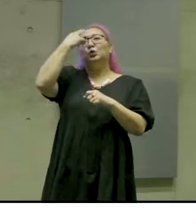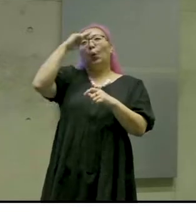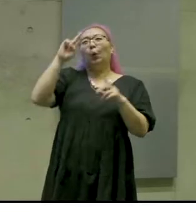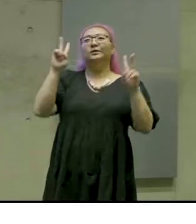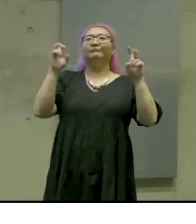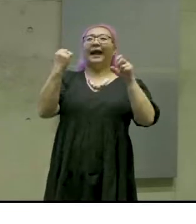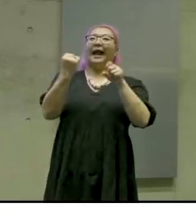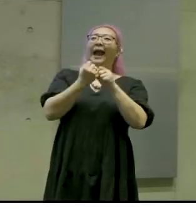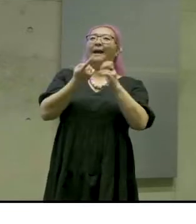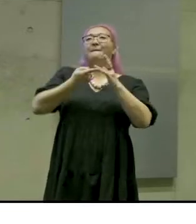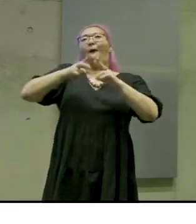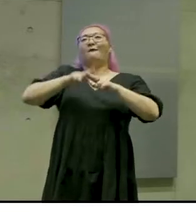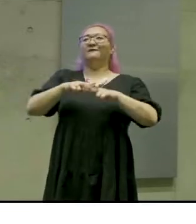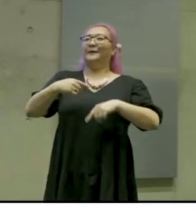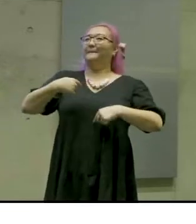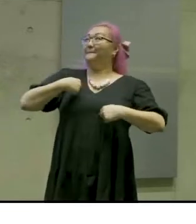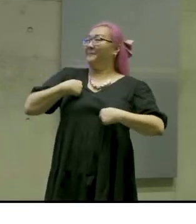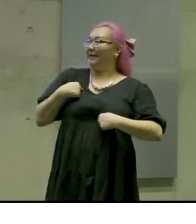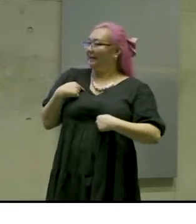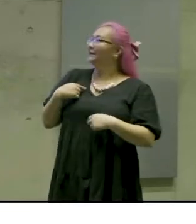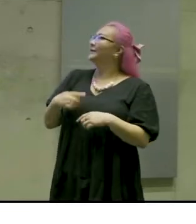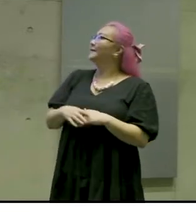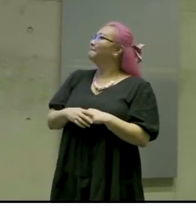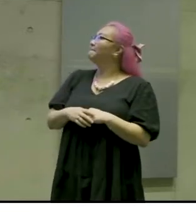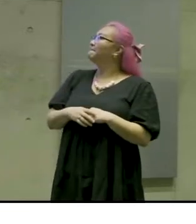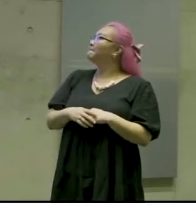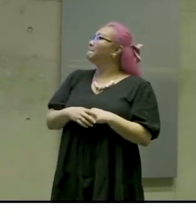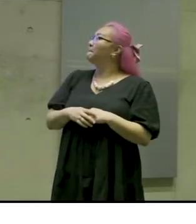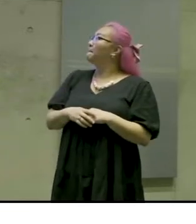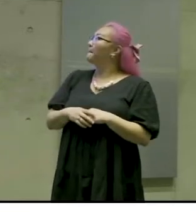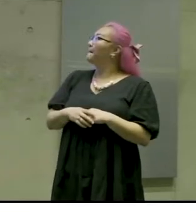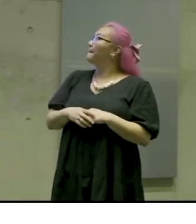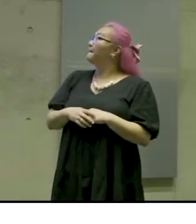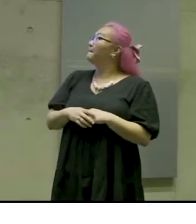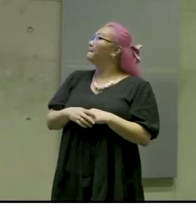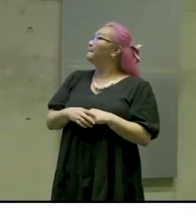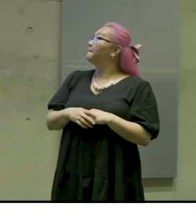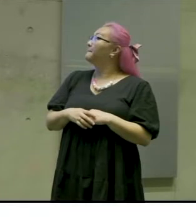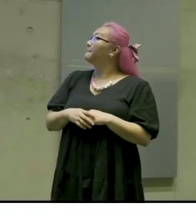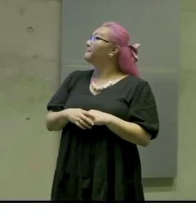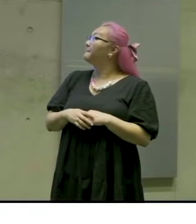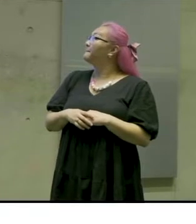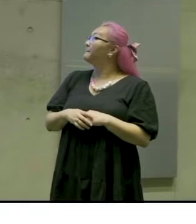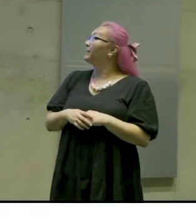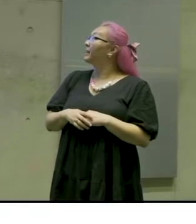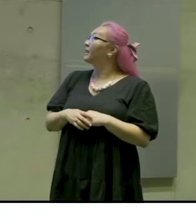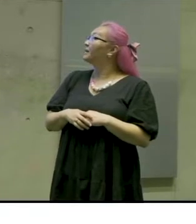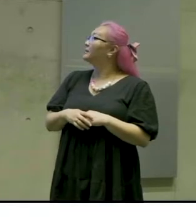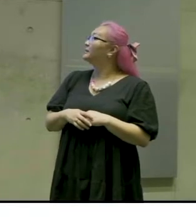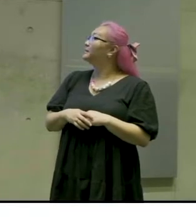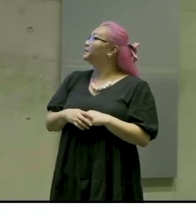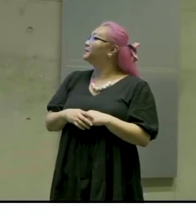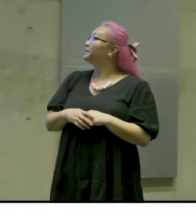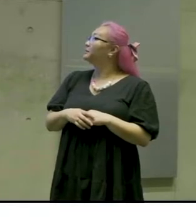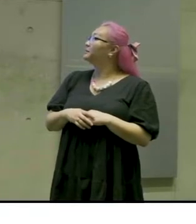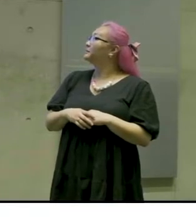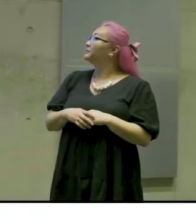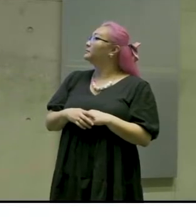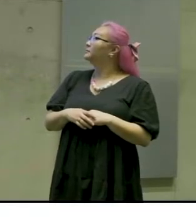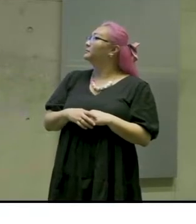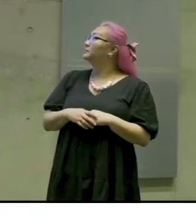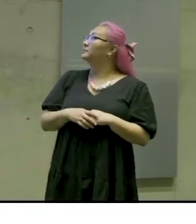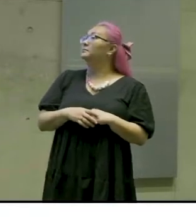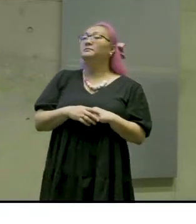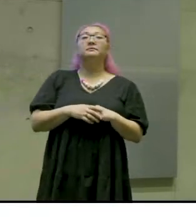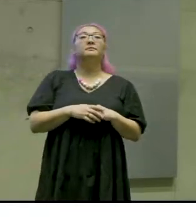installation about this journey, and a journey towards self-love and compassion, and channels my thoughts and